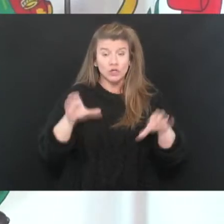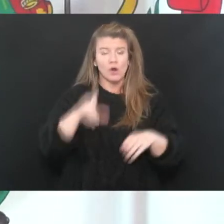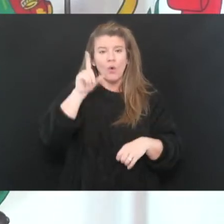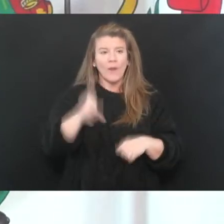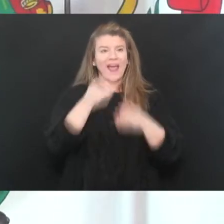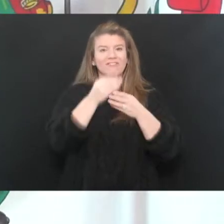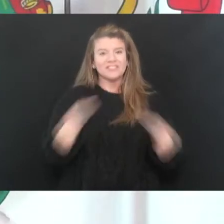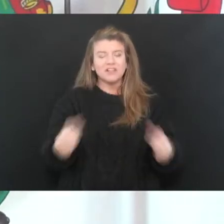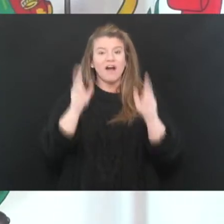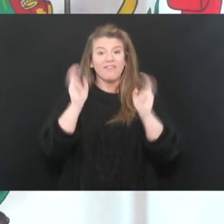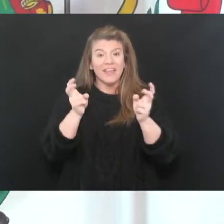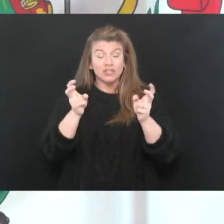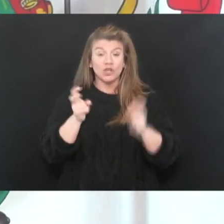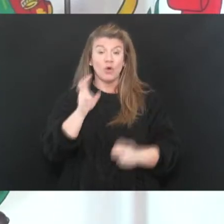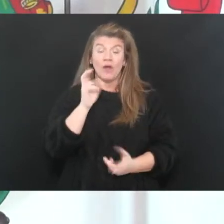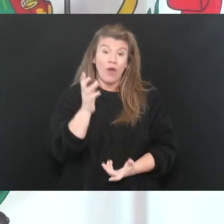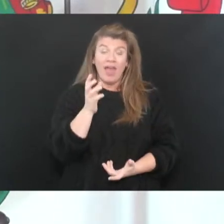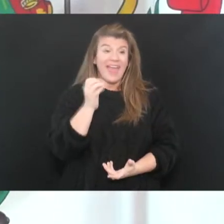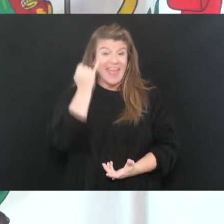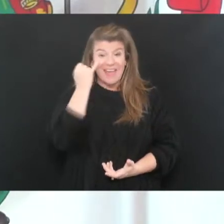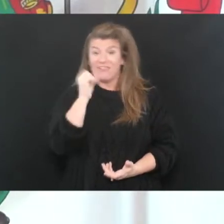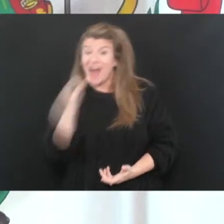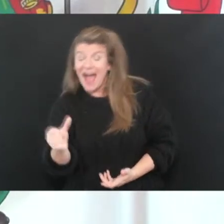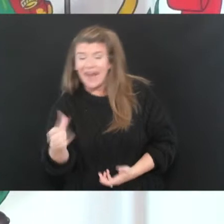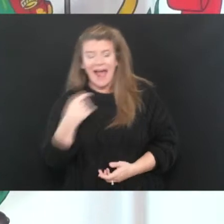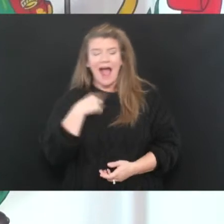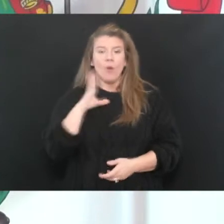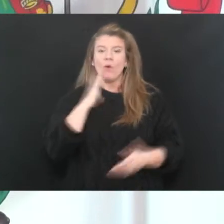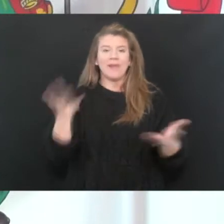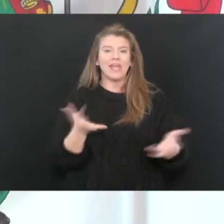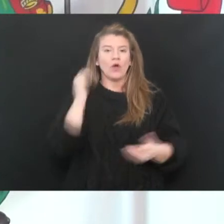the riddle, or I'm going to sit here every day and read